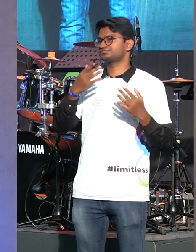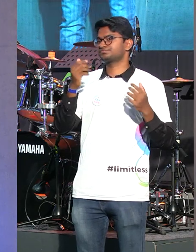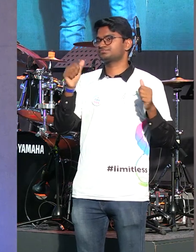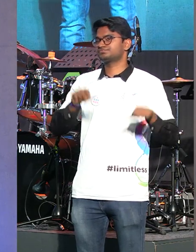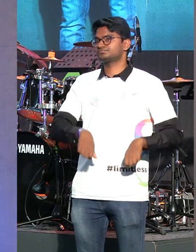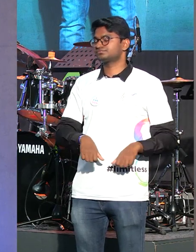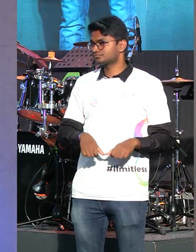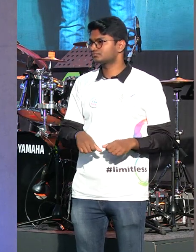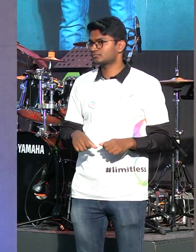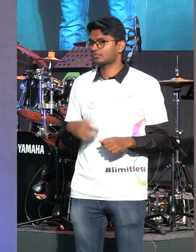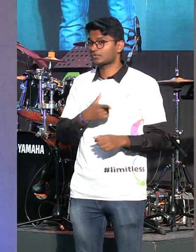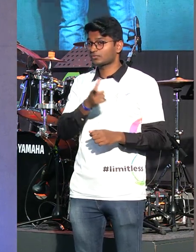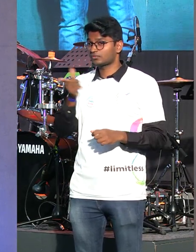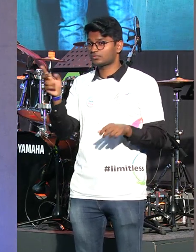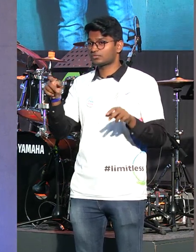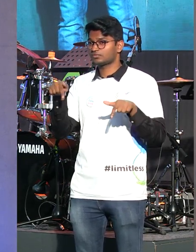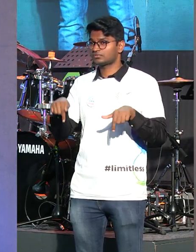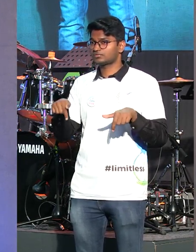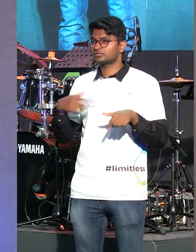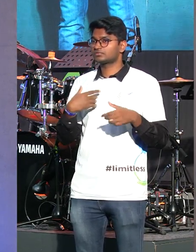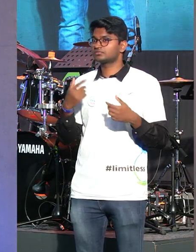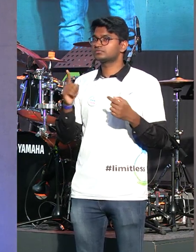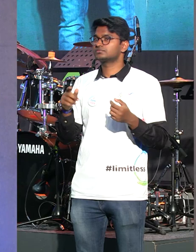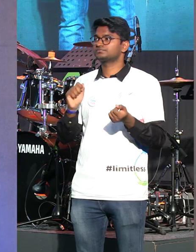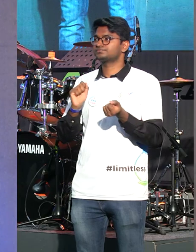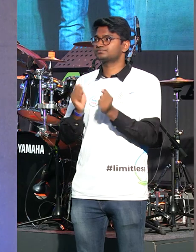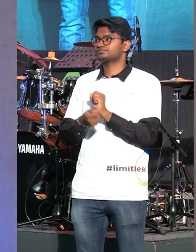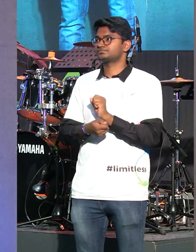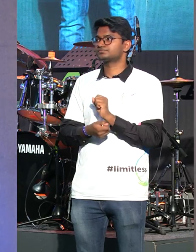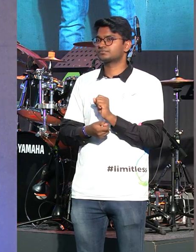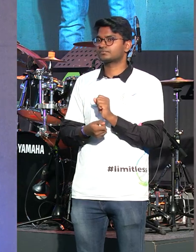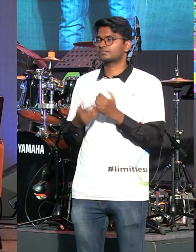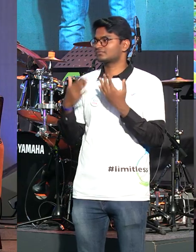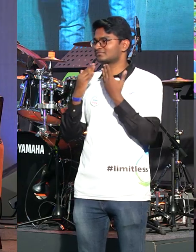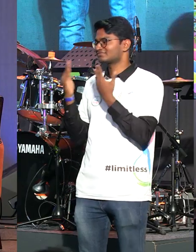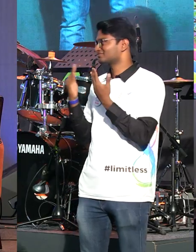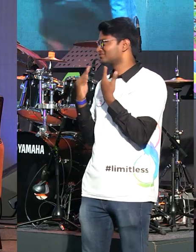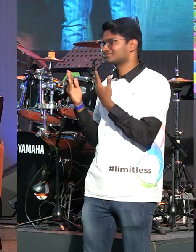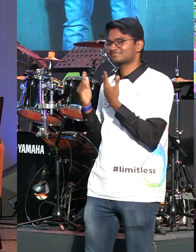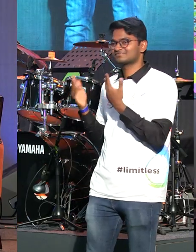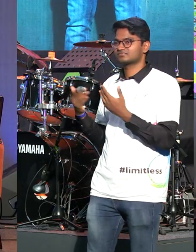here, not just to change, but to hasten that change. Thank you. Yeah. Thank you, ma'am. Thank you so much.